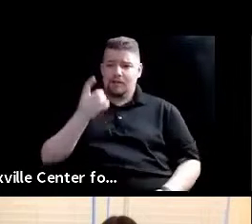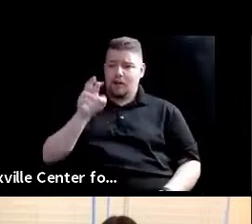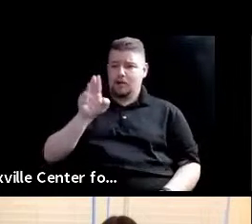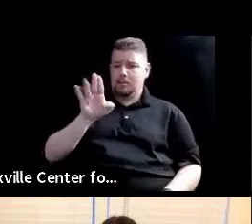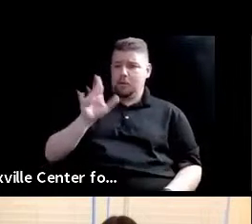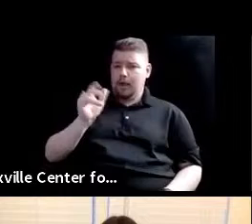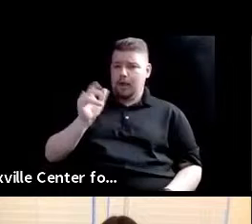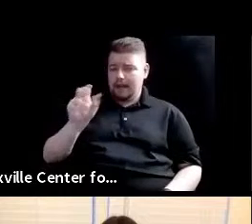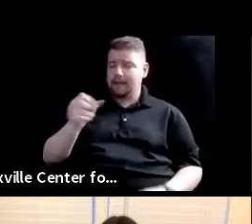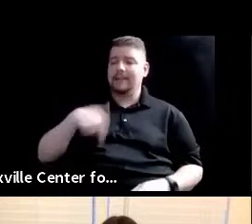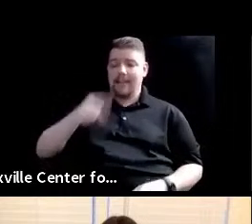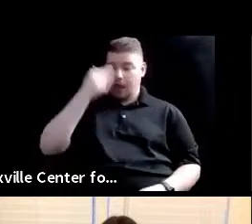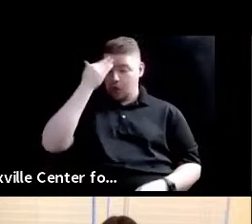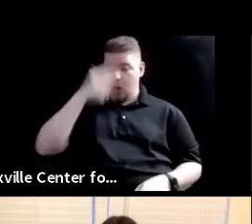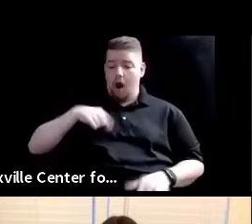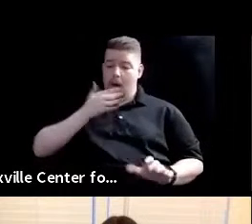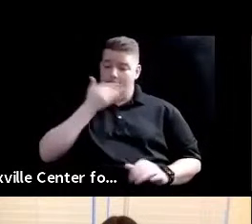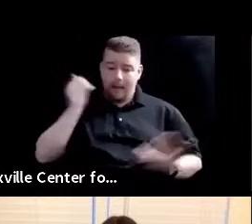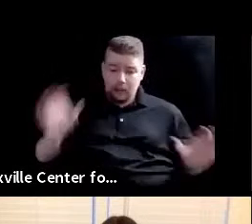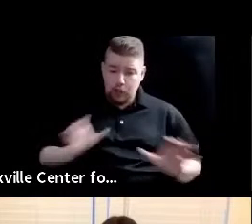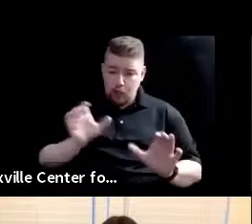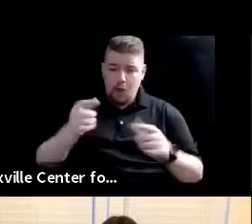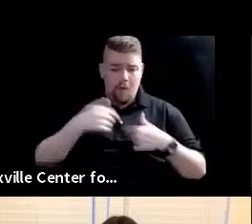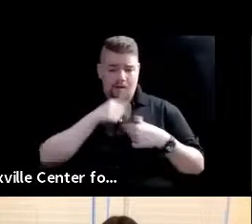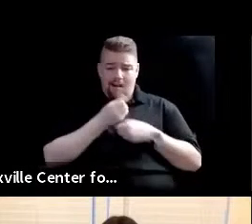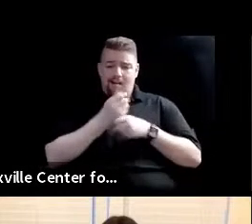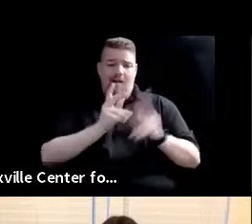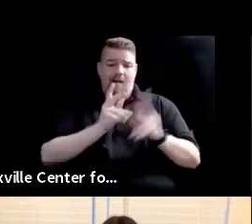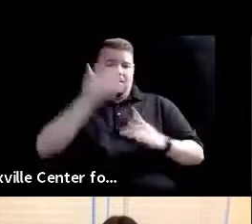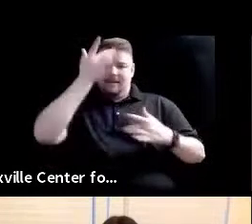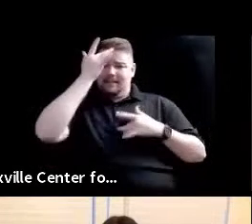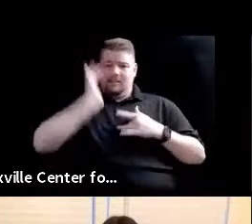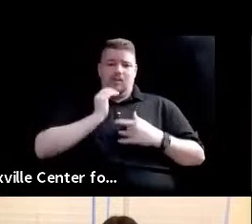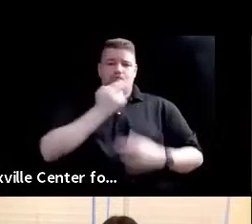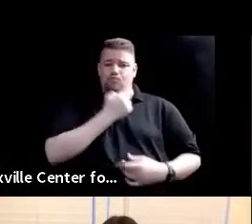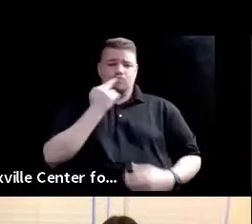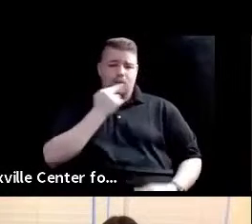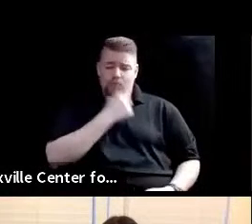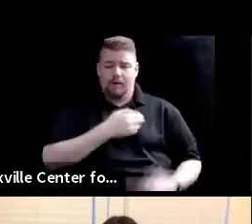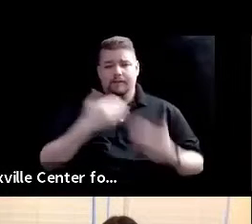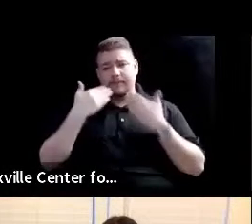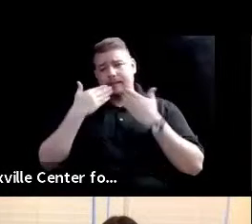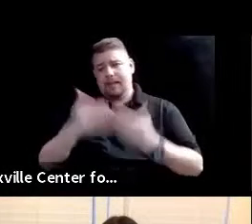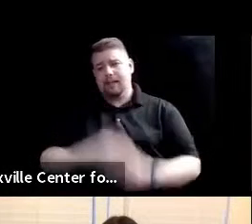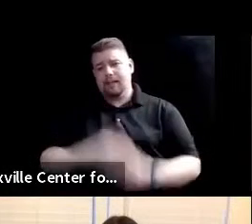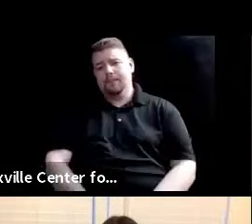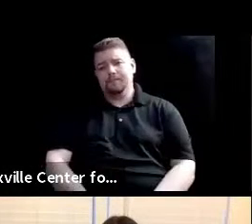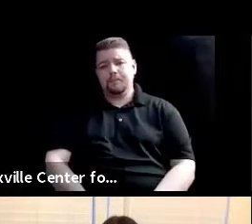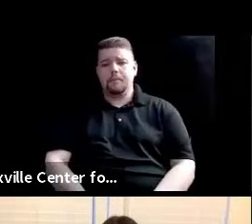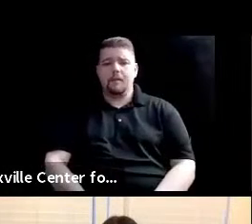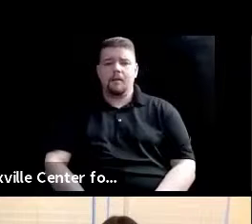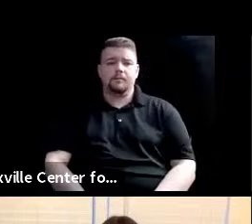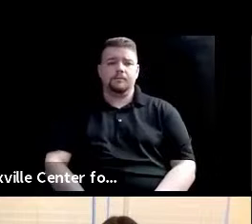we're doing our best, and we're not making people sick in our restaurants. But thank you.